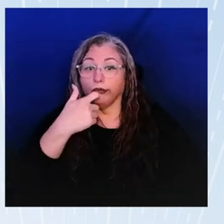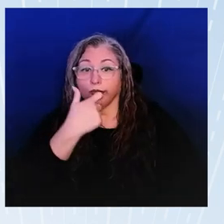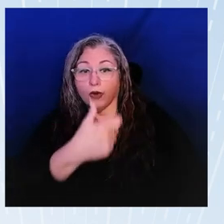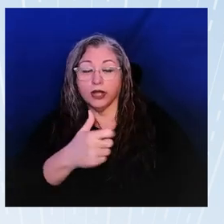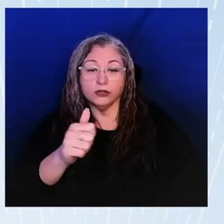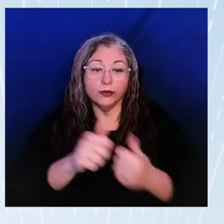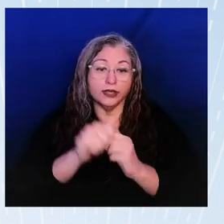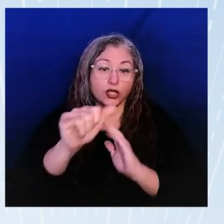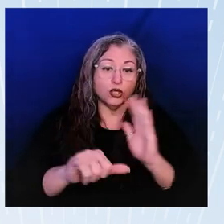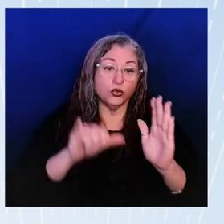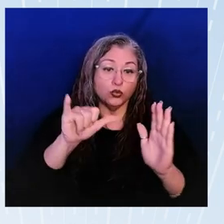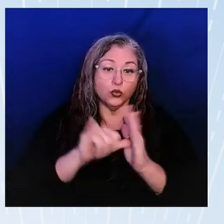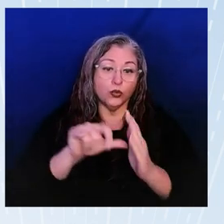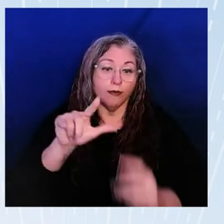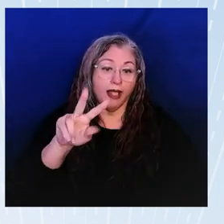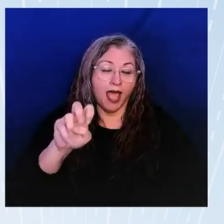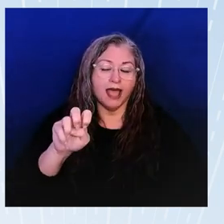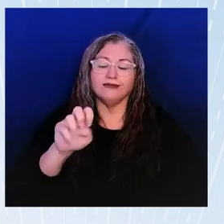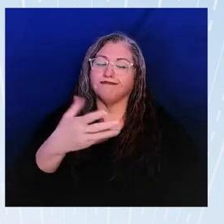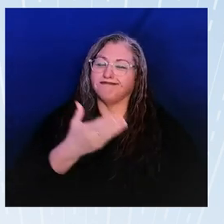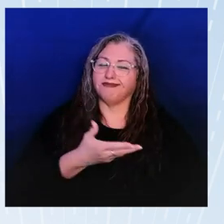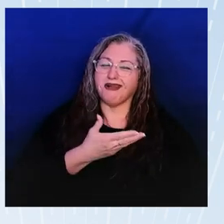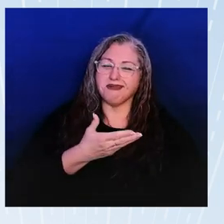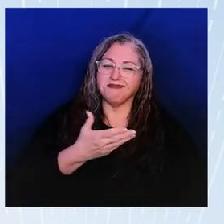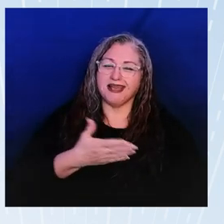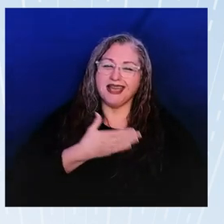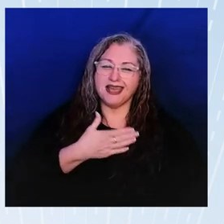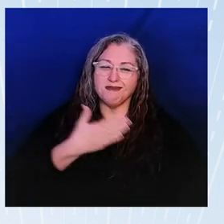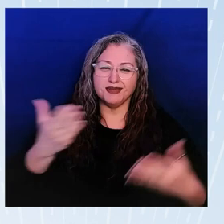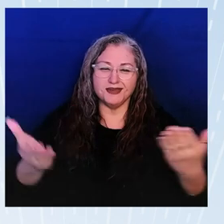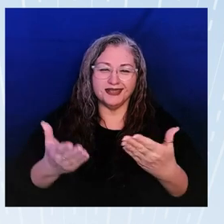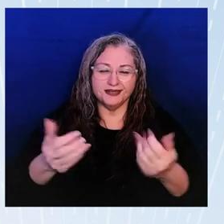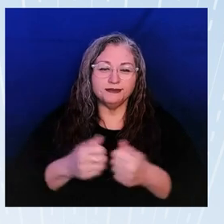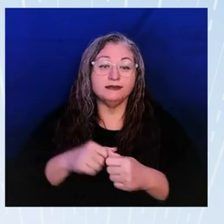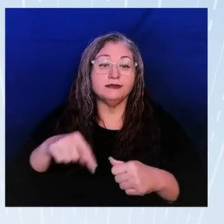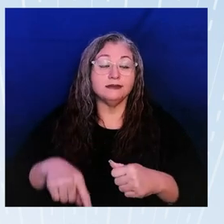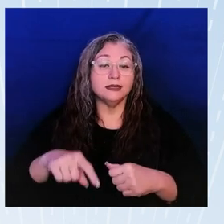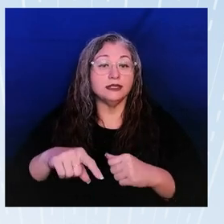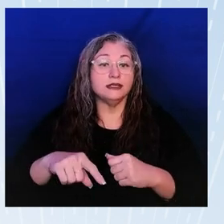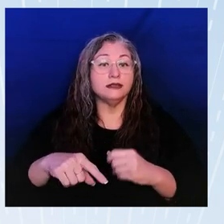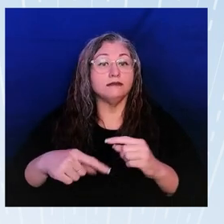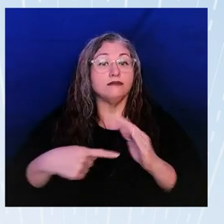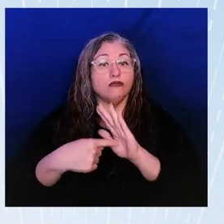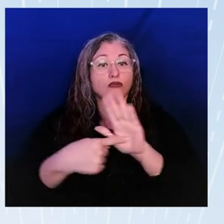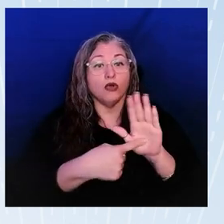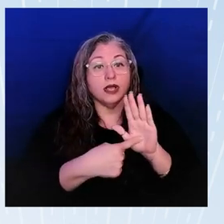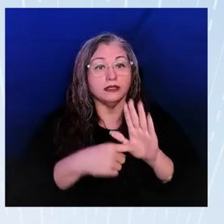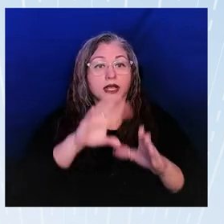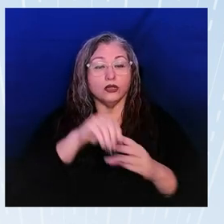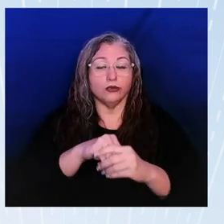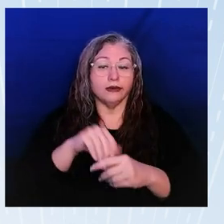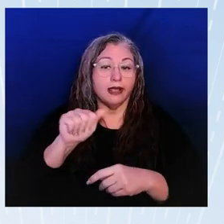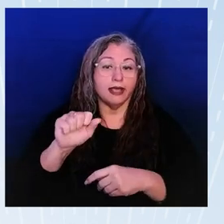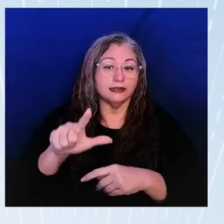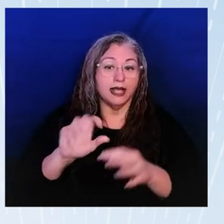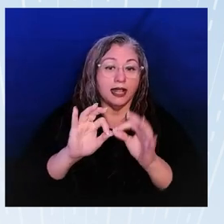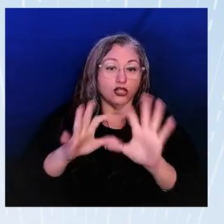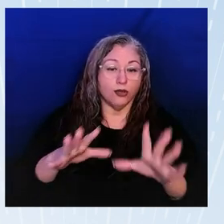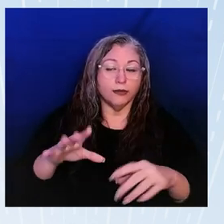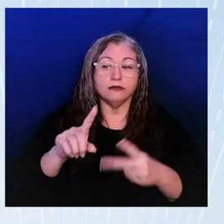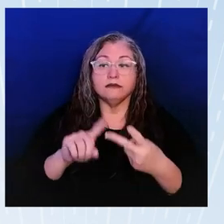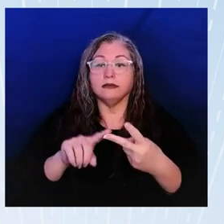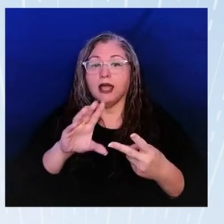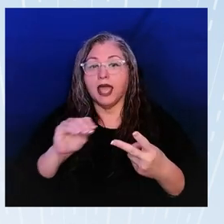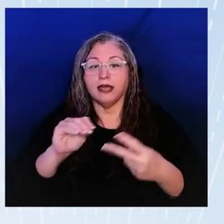YouTube live stream, welcome. We are so happy to have you. This broadcast includes American Sign Language interpreters as well as